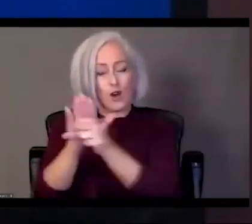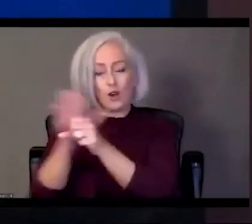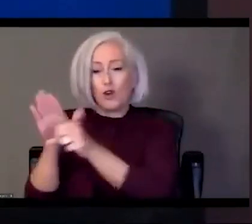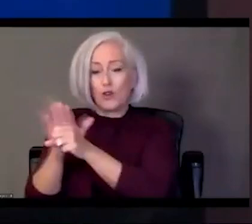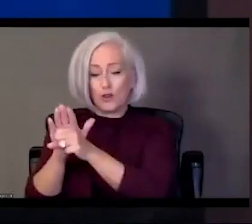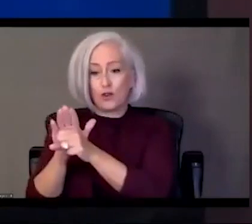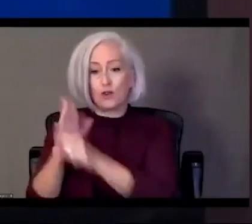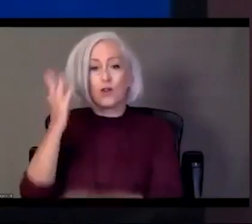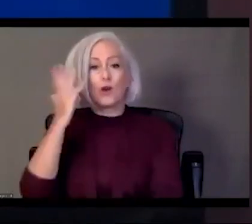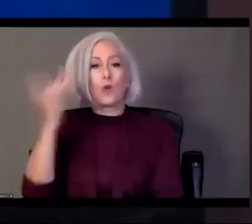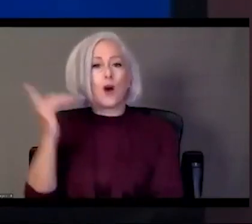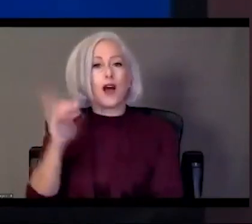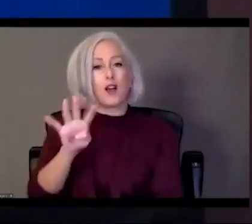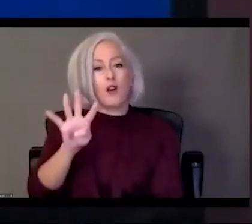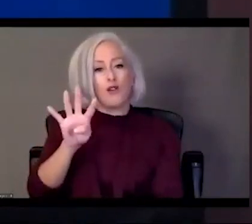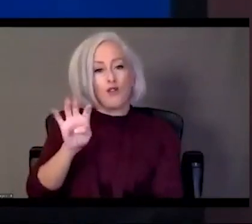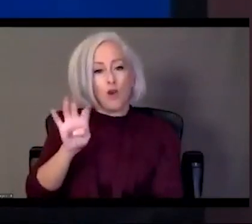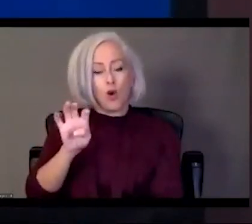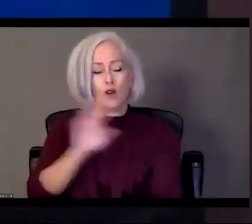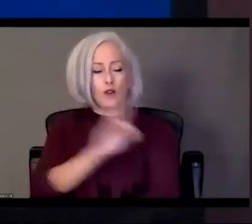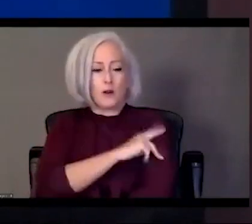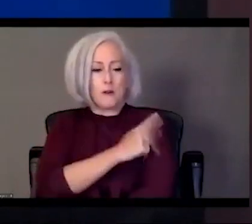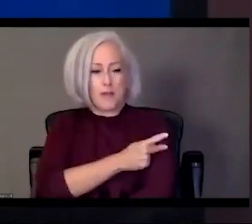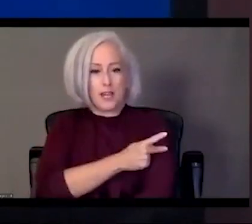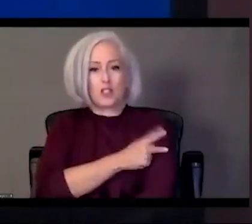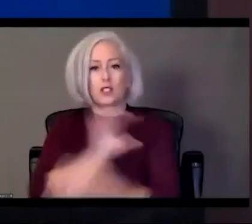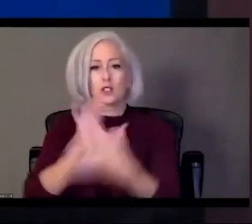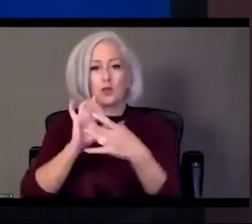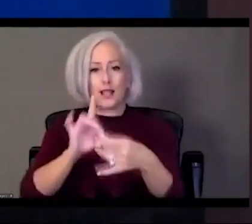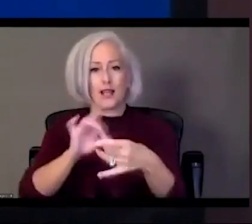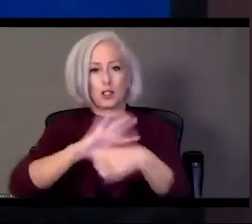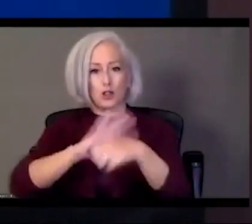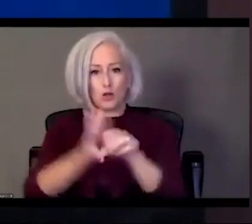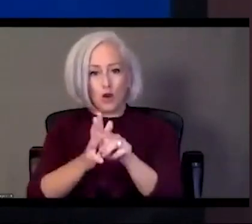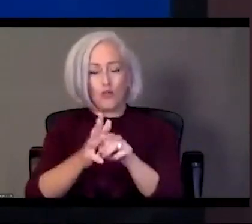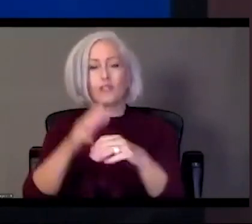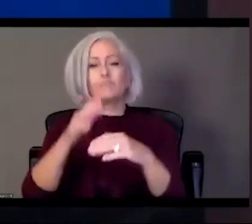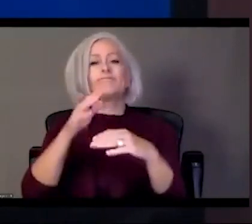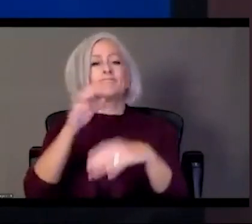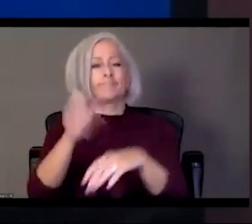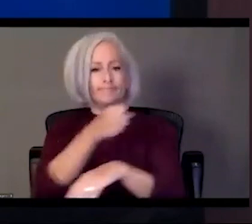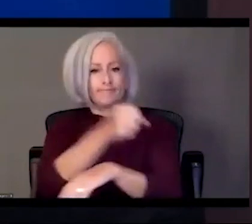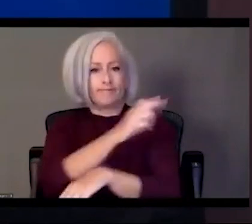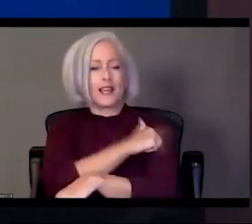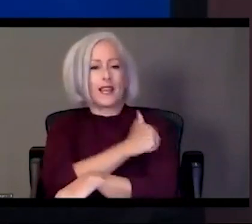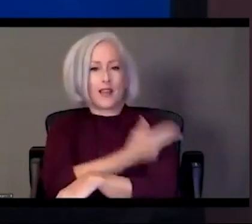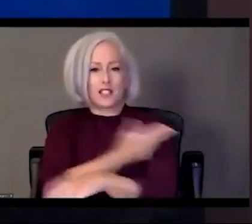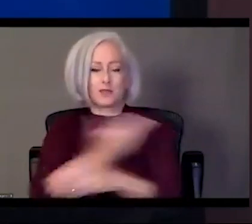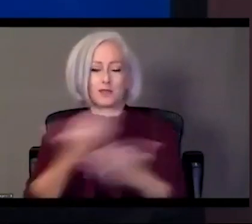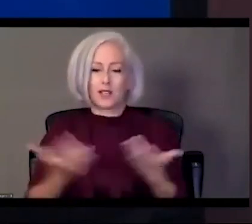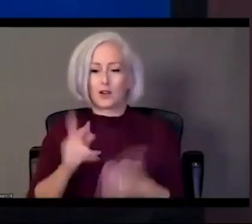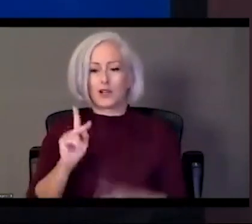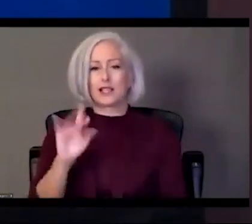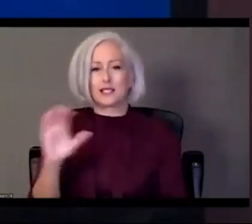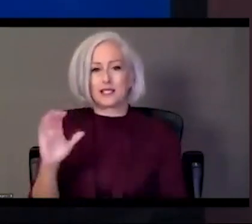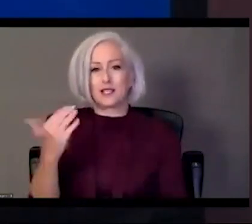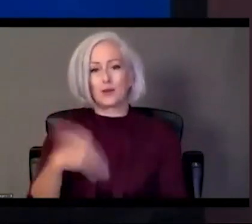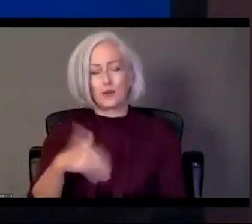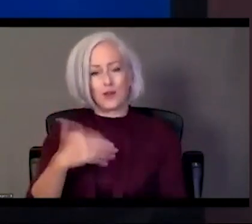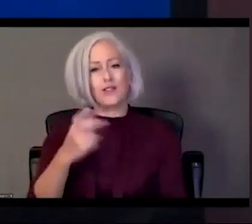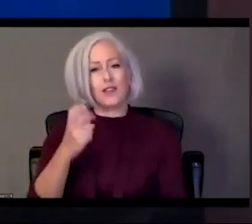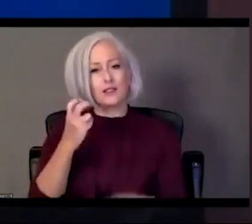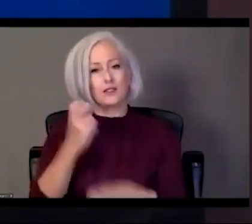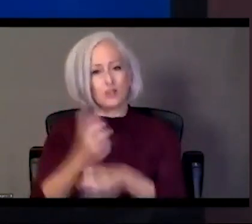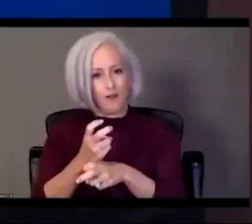COVID patients hospitalized in Kansas City right now in our metropolitan area, the Core 4. So that's tough. At the height of the pandemic, we got up to just a little